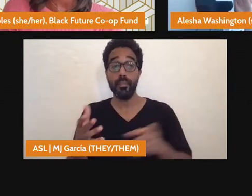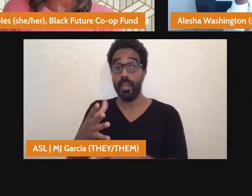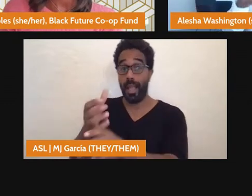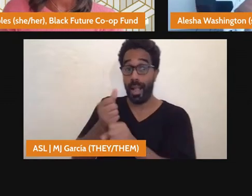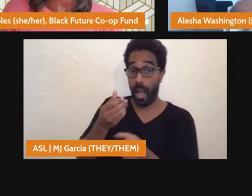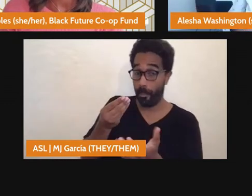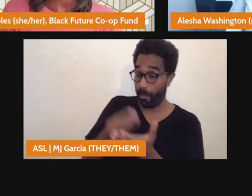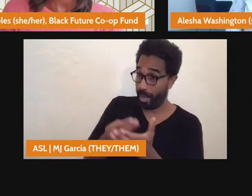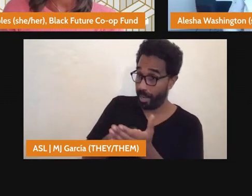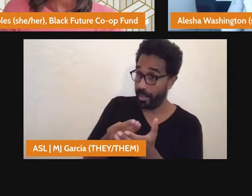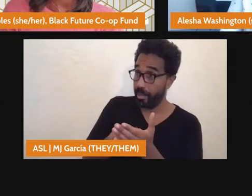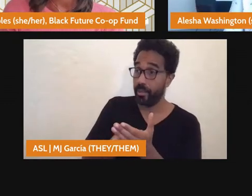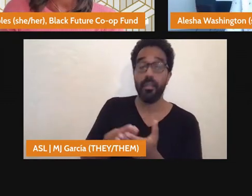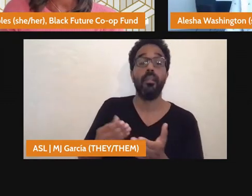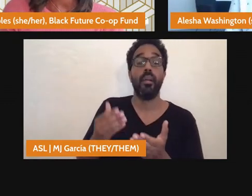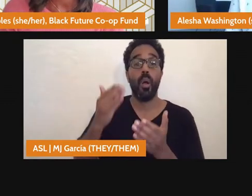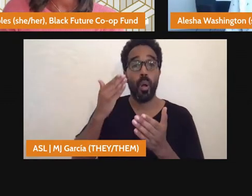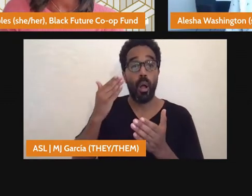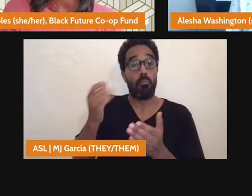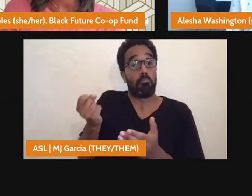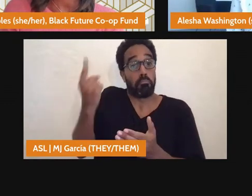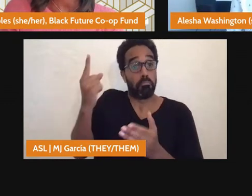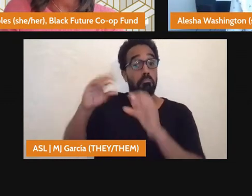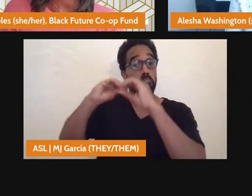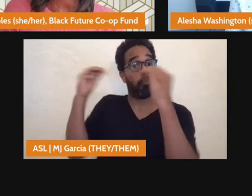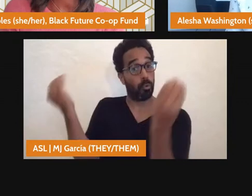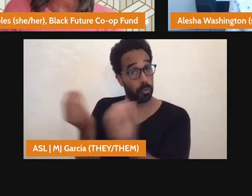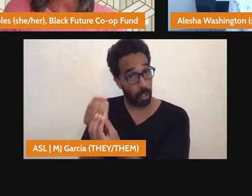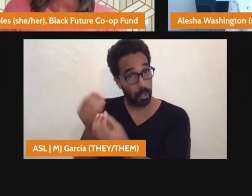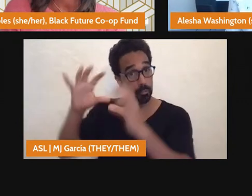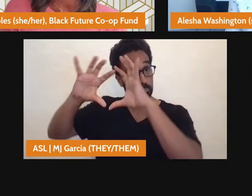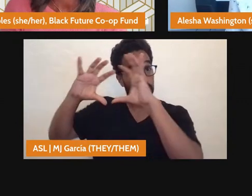grant dollars we can move as a team. Right.